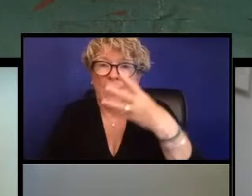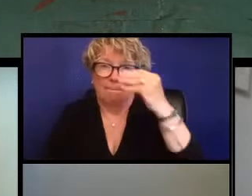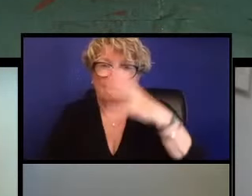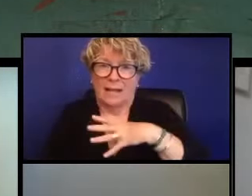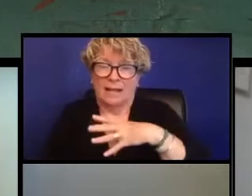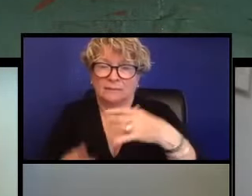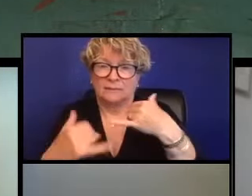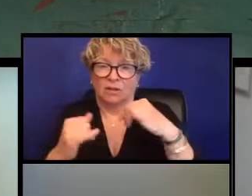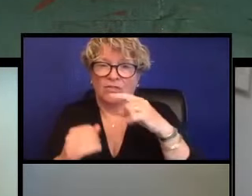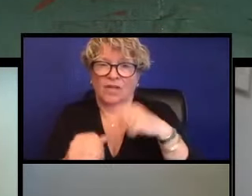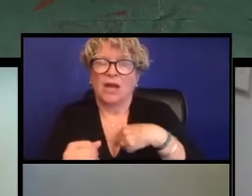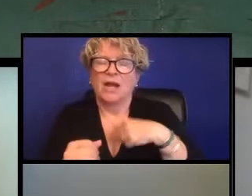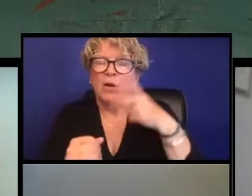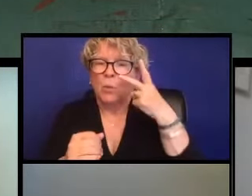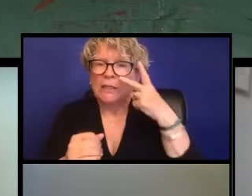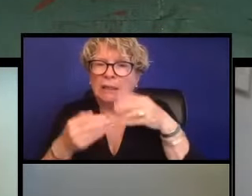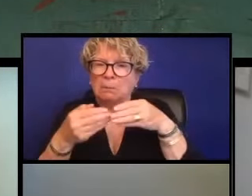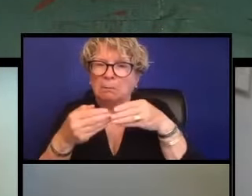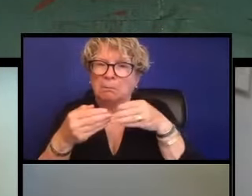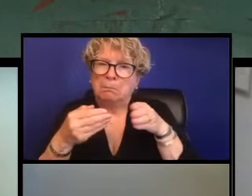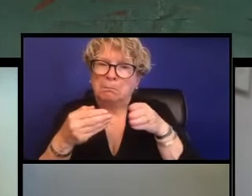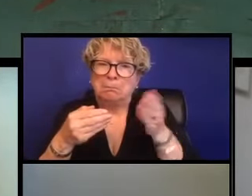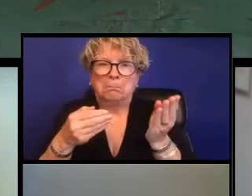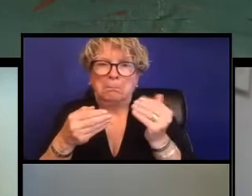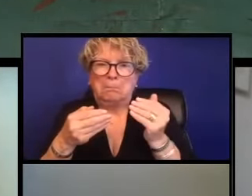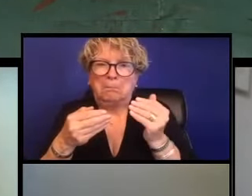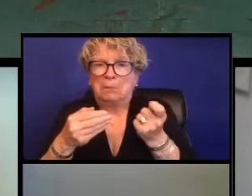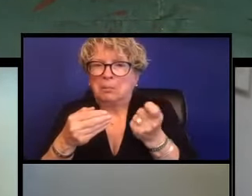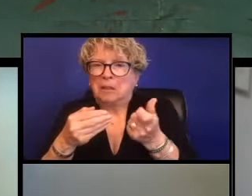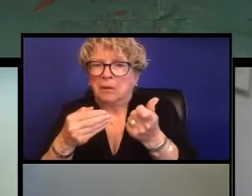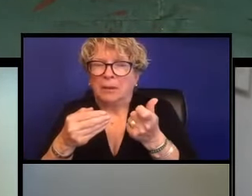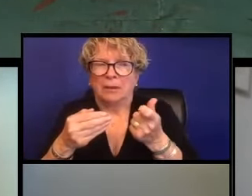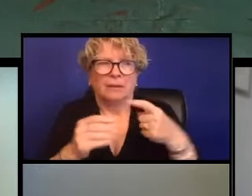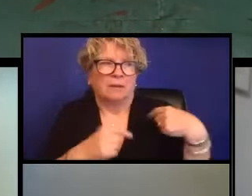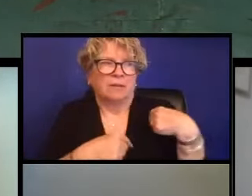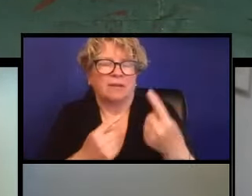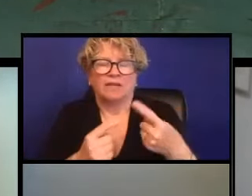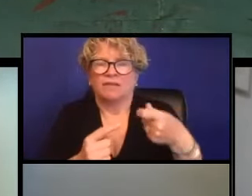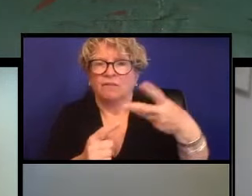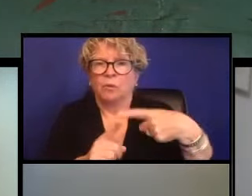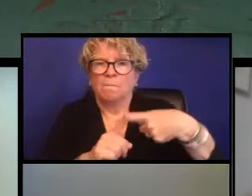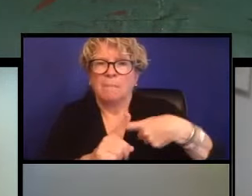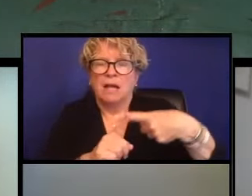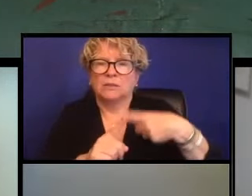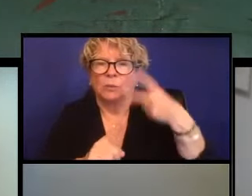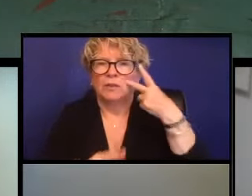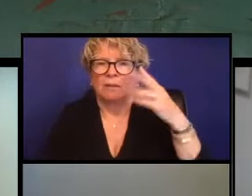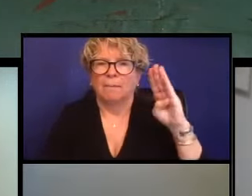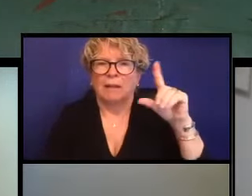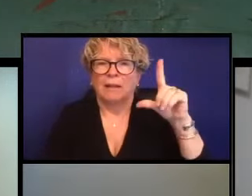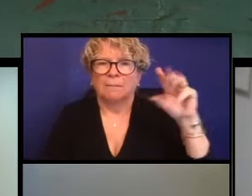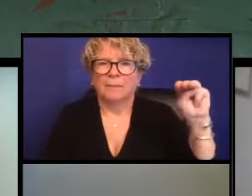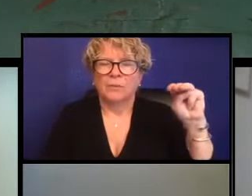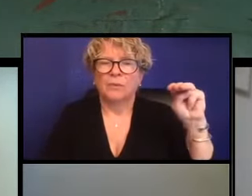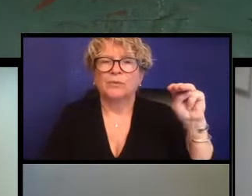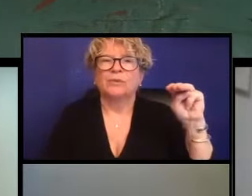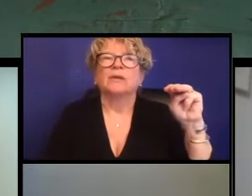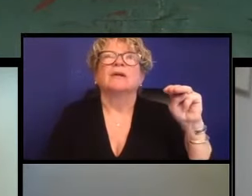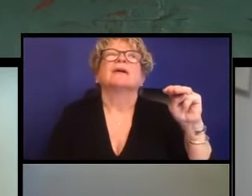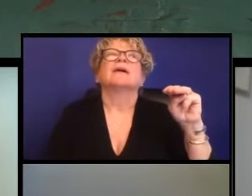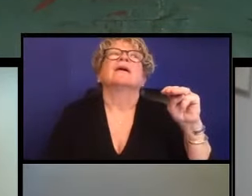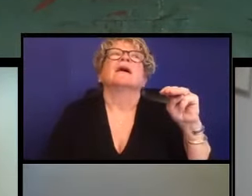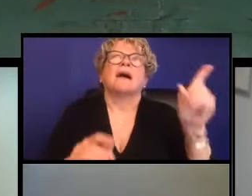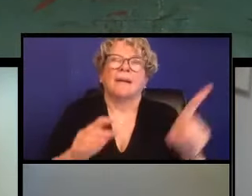there's movement, and especially the last few months with the Black Lives Matter movement coming back again,